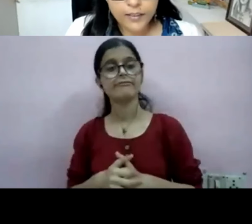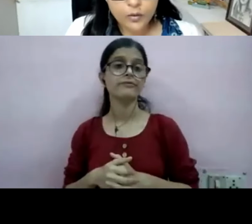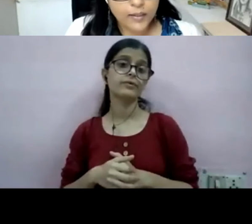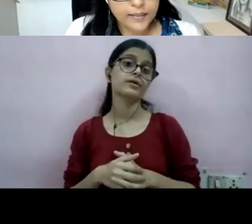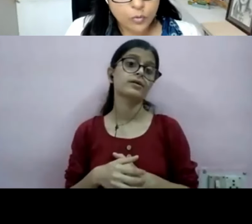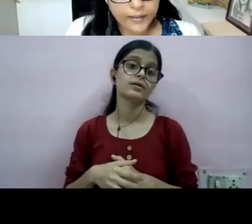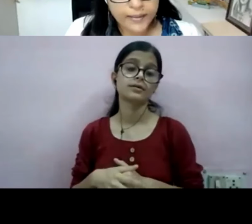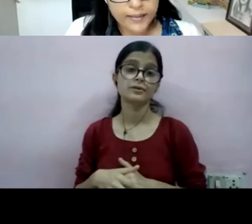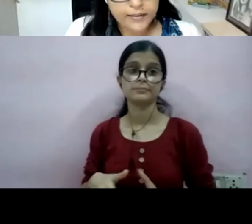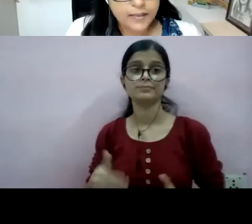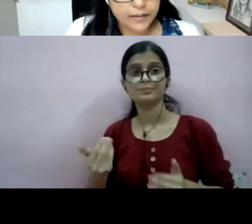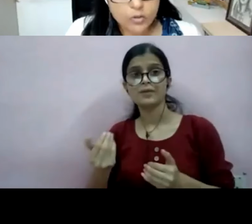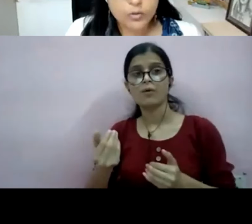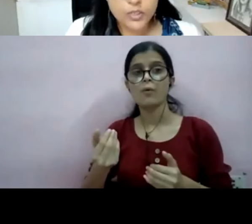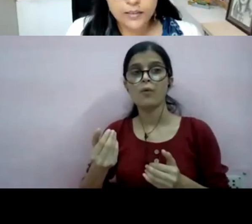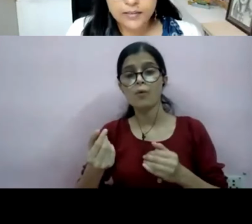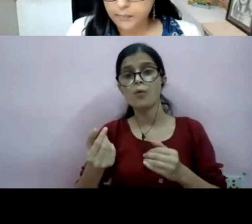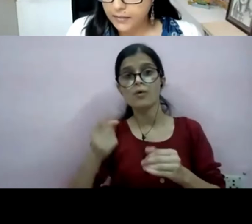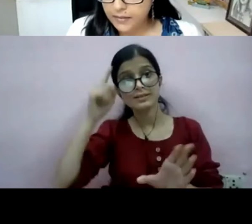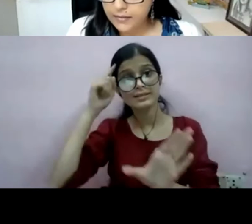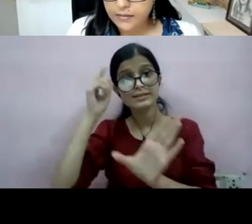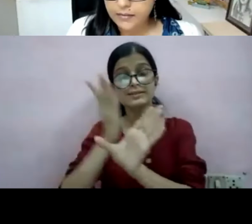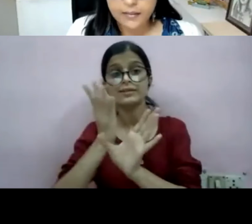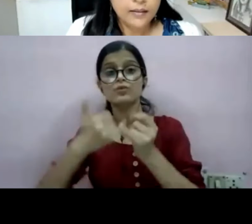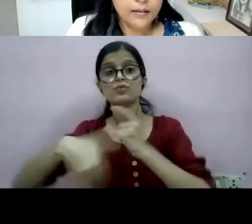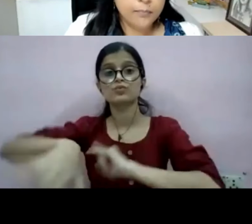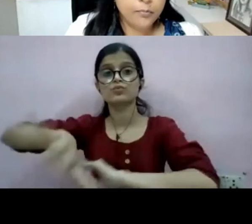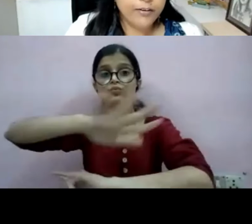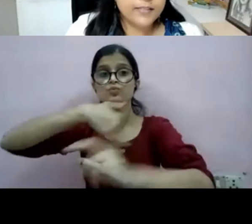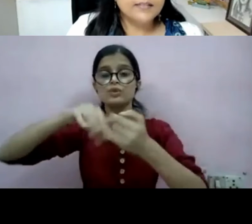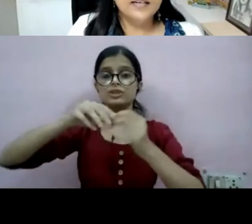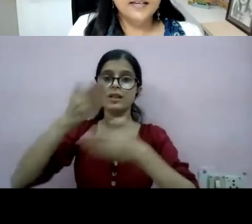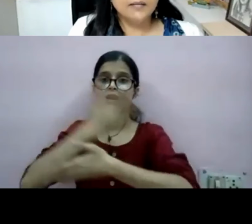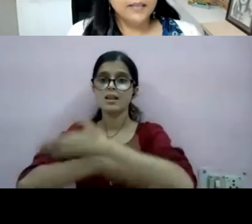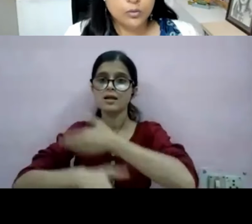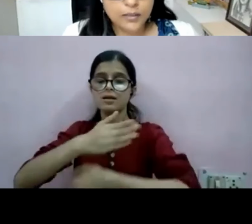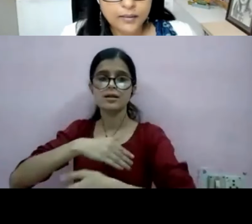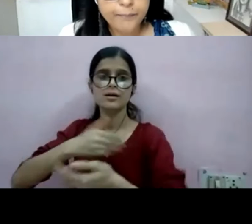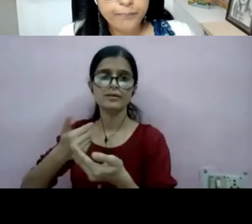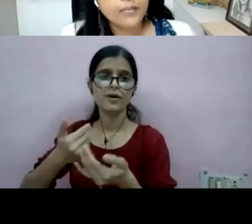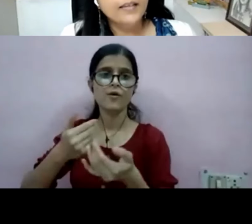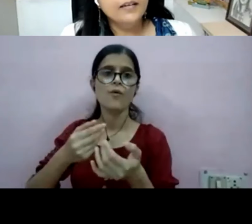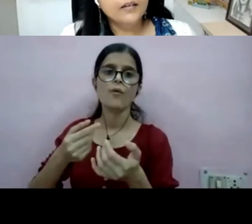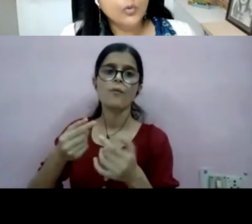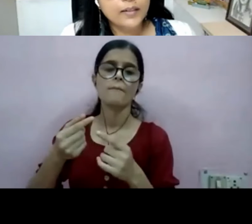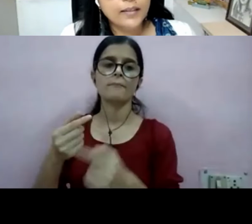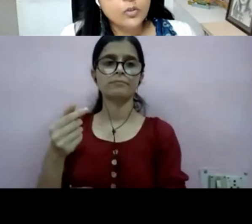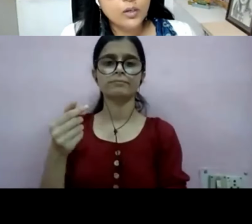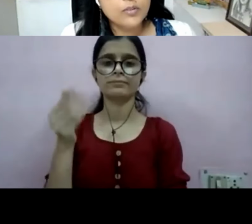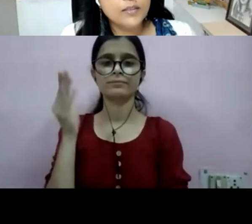that, we look at quickly psychosocial disabilities. Professor Nilika Mehrotra, in her work in